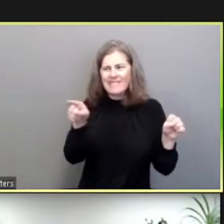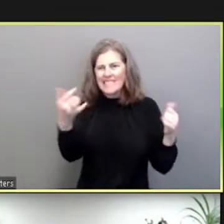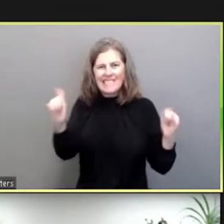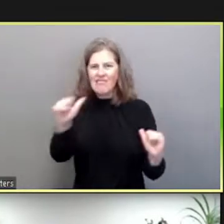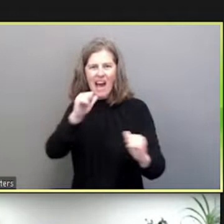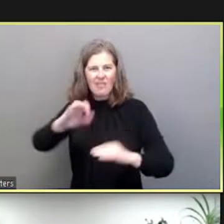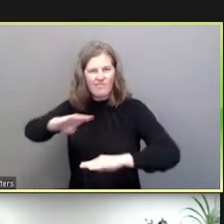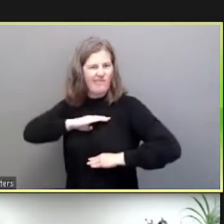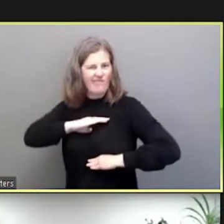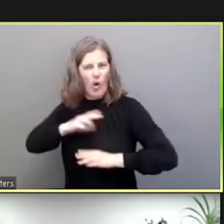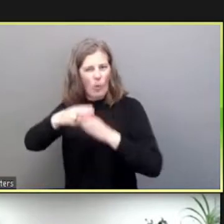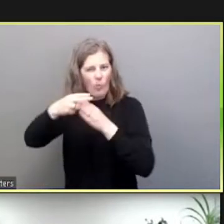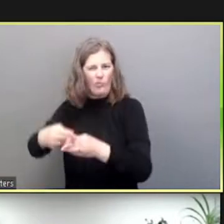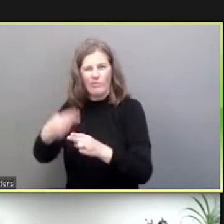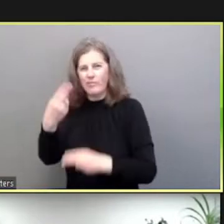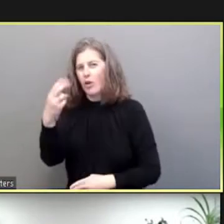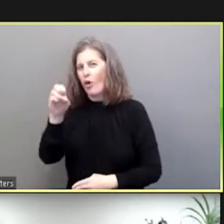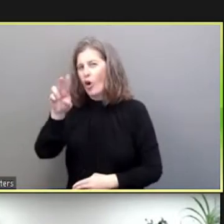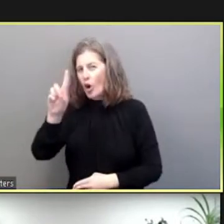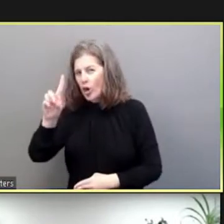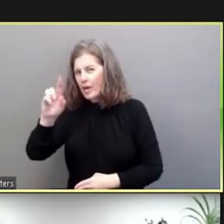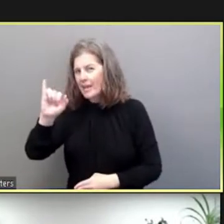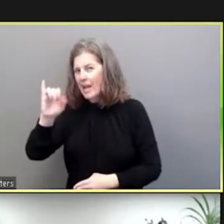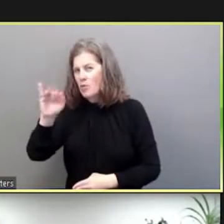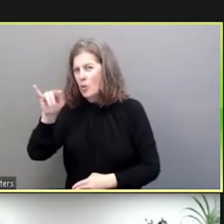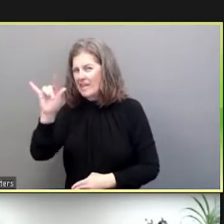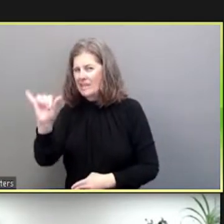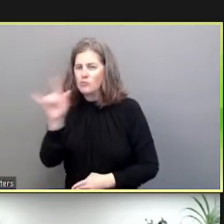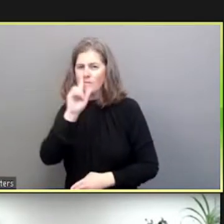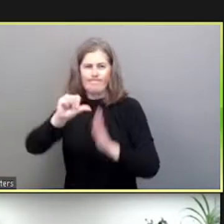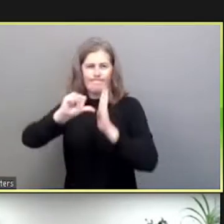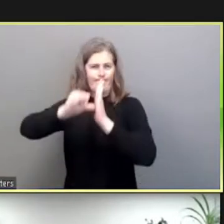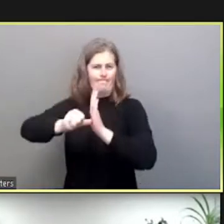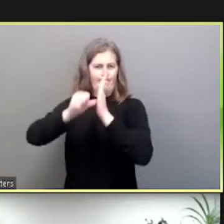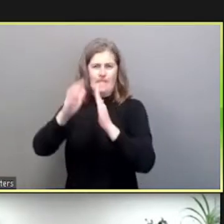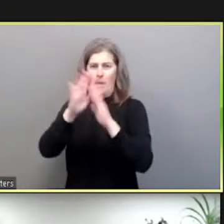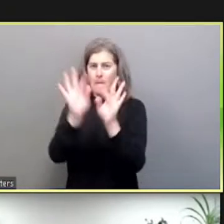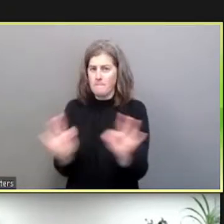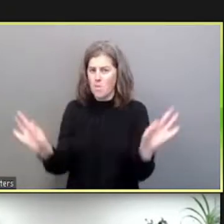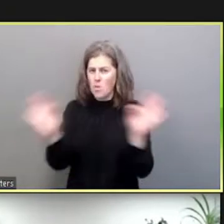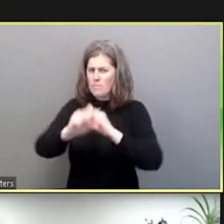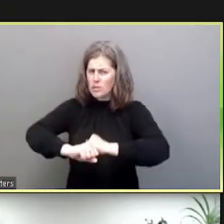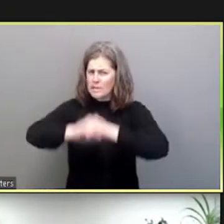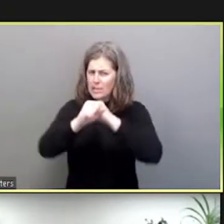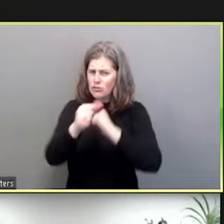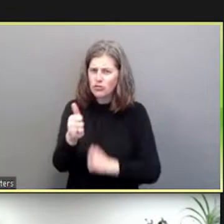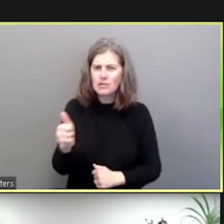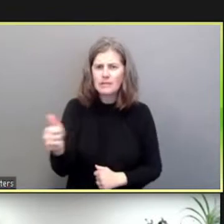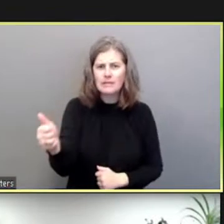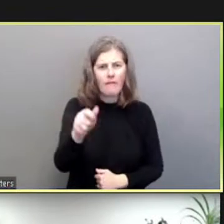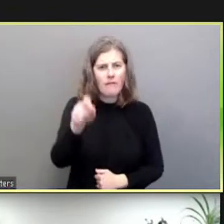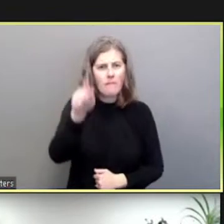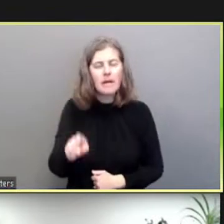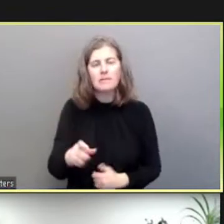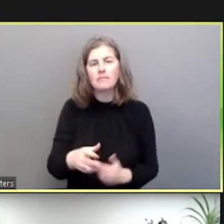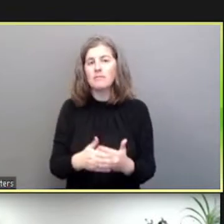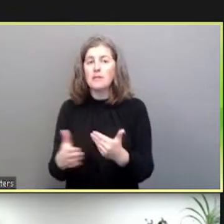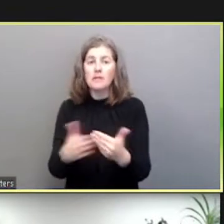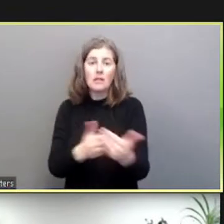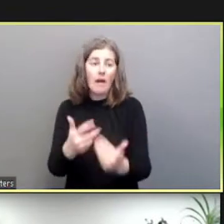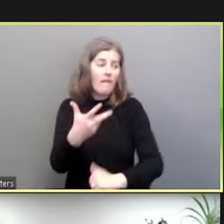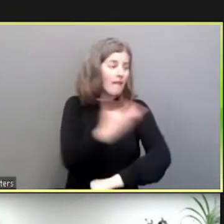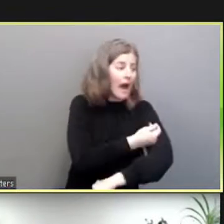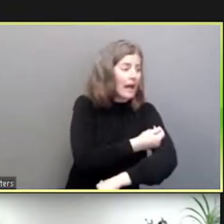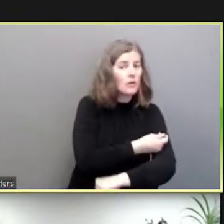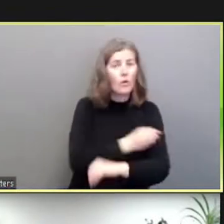And so we really want to emphasize it's really, really important to protect yourself, whether you are vaccinated or